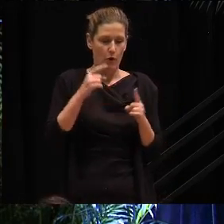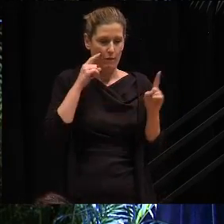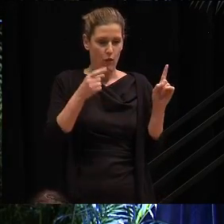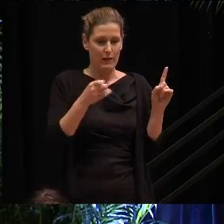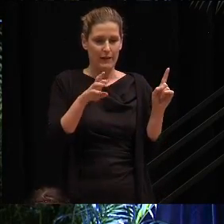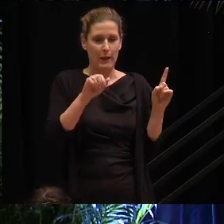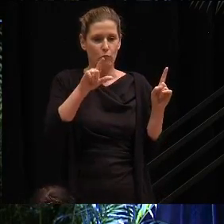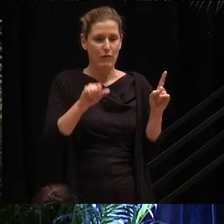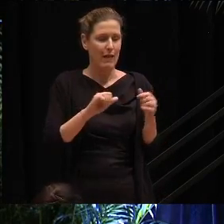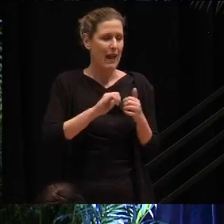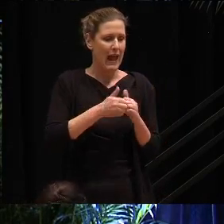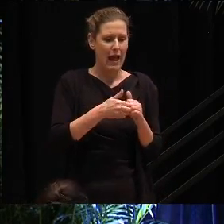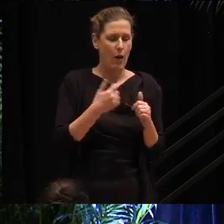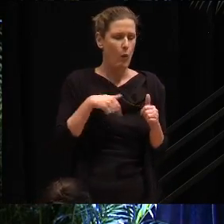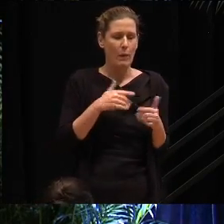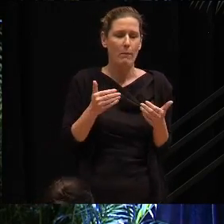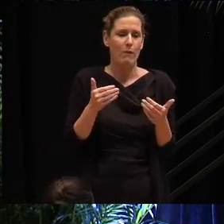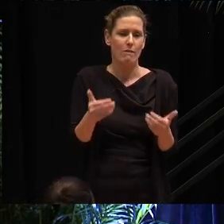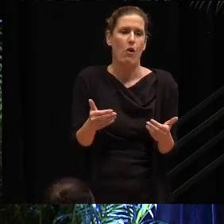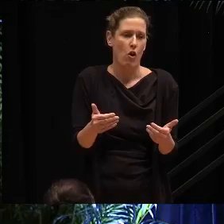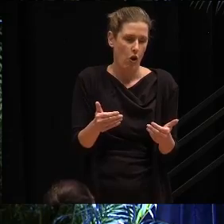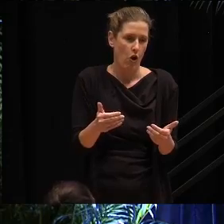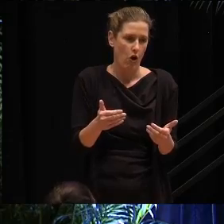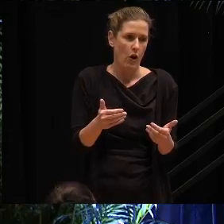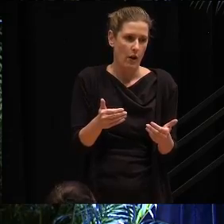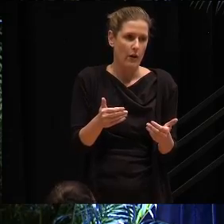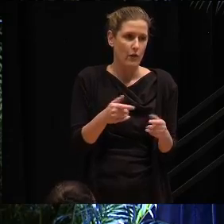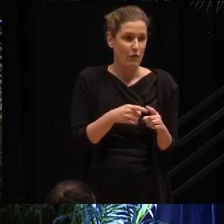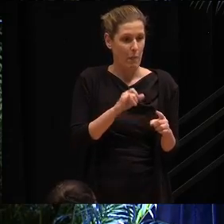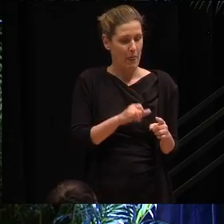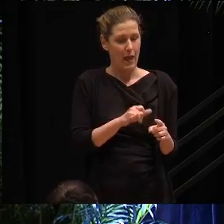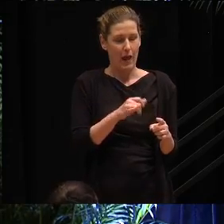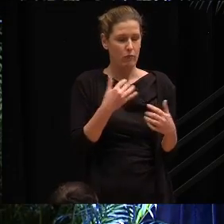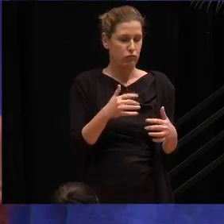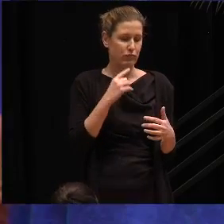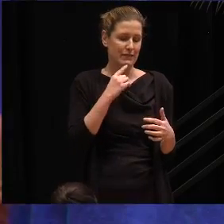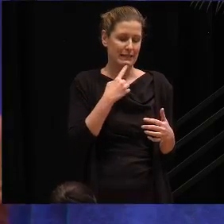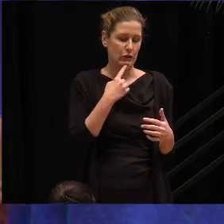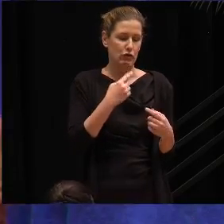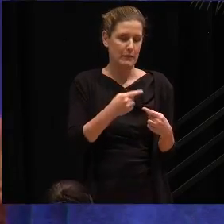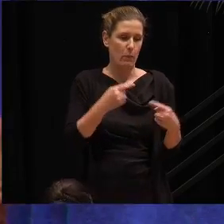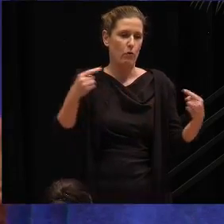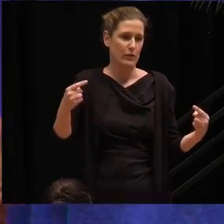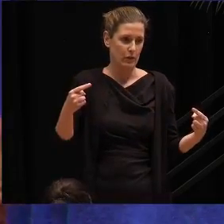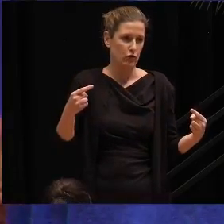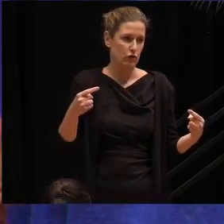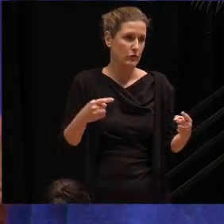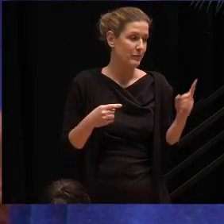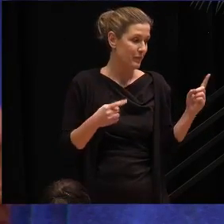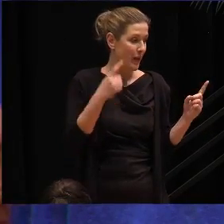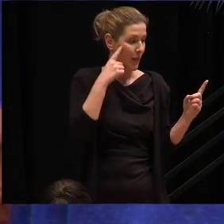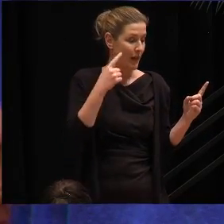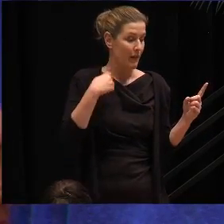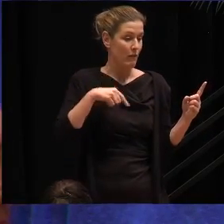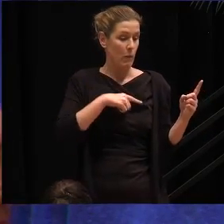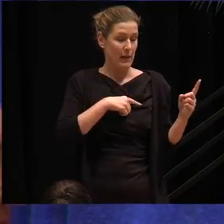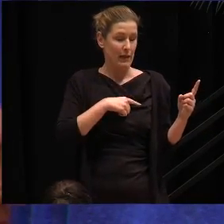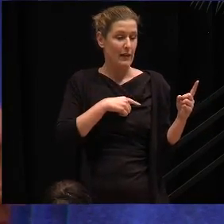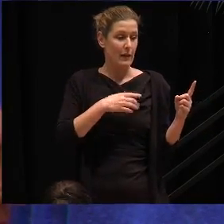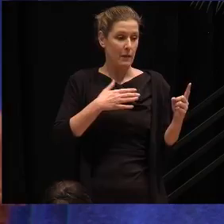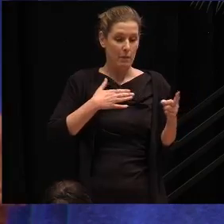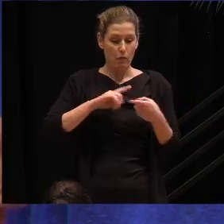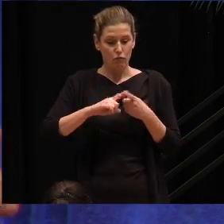as a nation move past this kind of deep political polarization? I mean, I think for me, personally, and I know for a lot of my